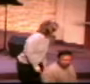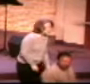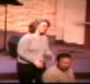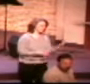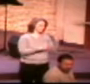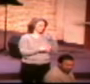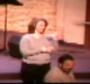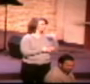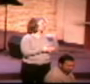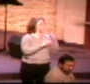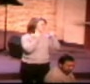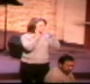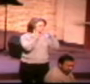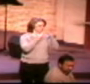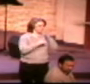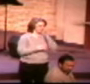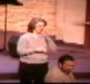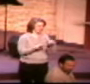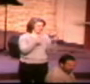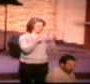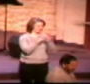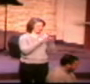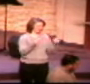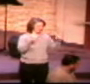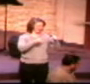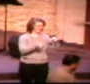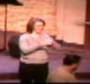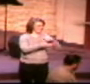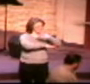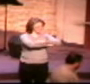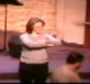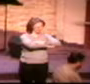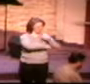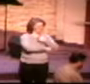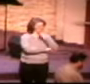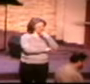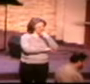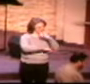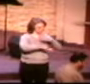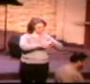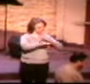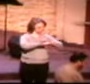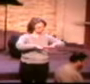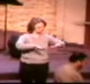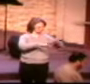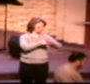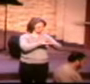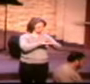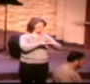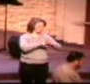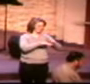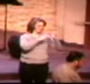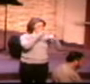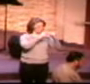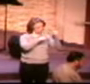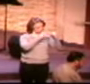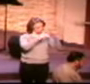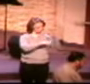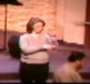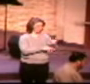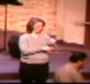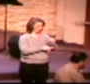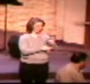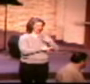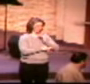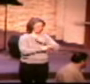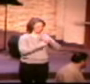today. This table that we're eating upon on the stage was built and crafted by our